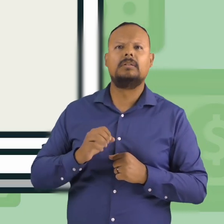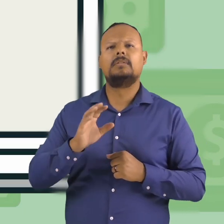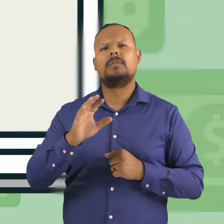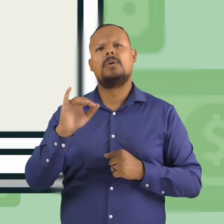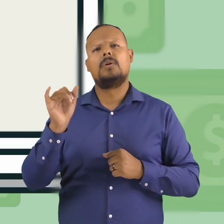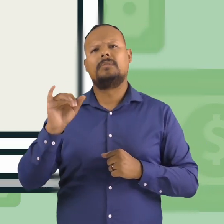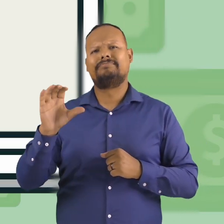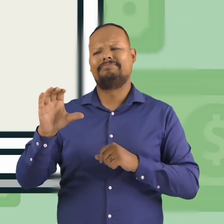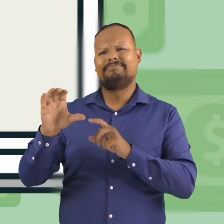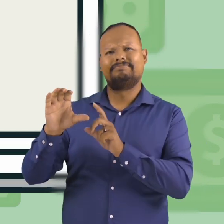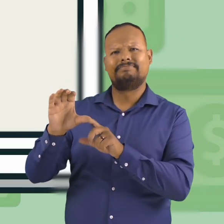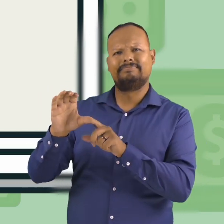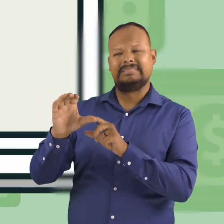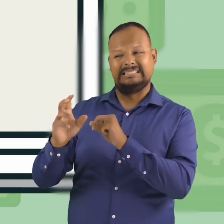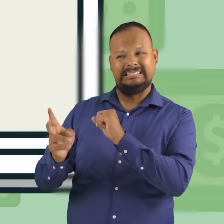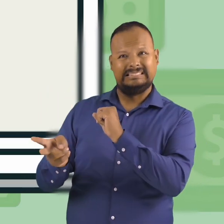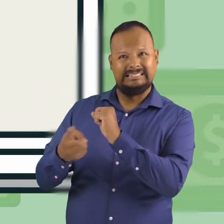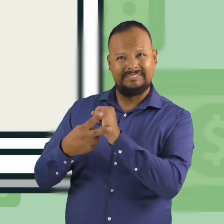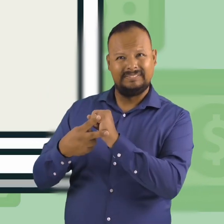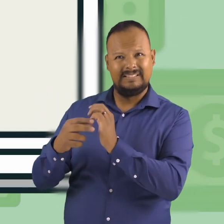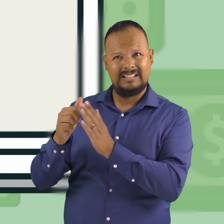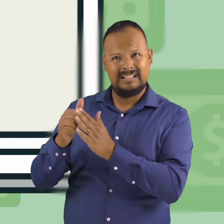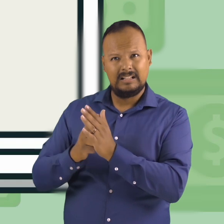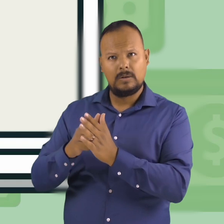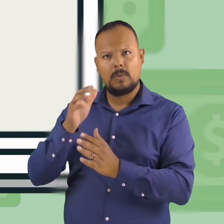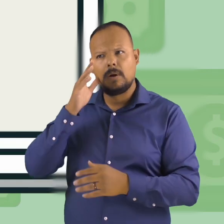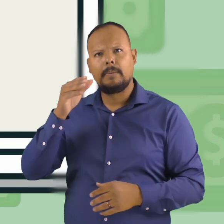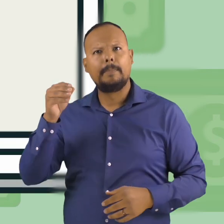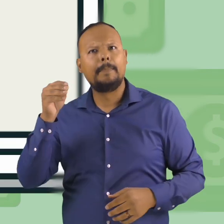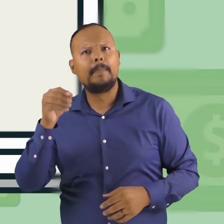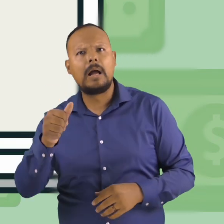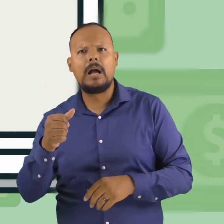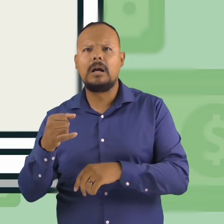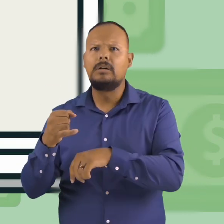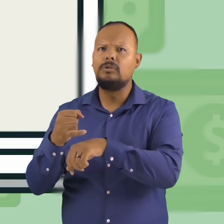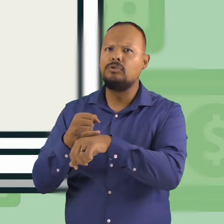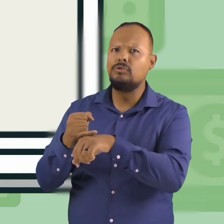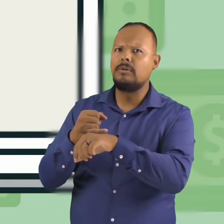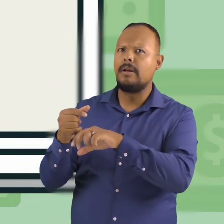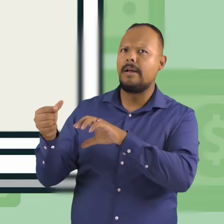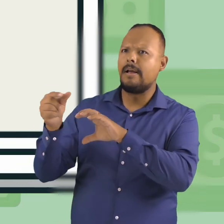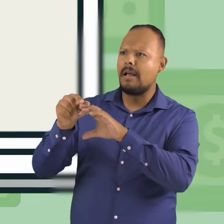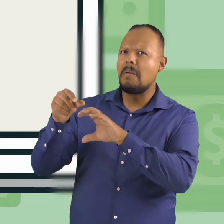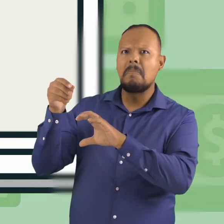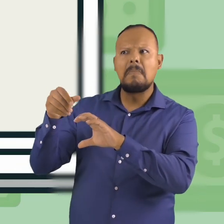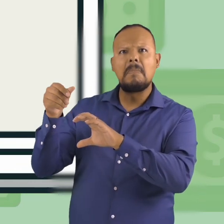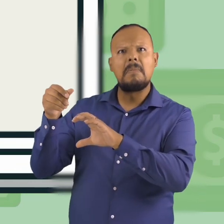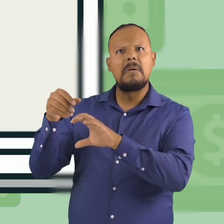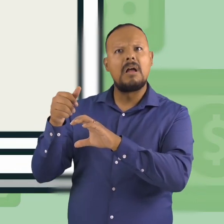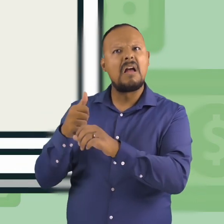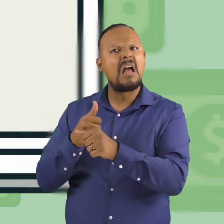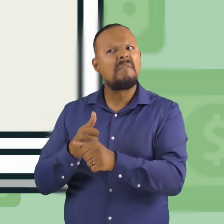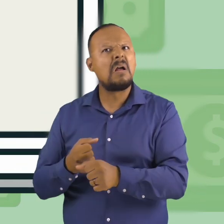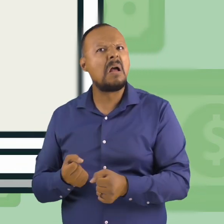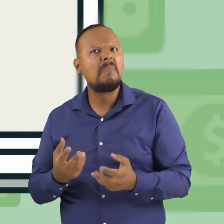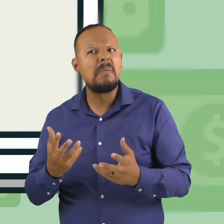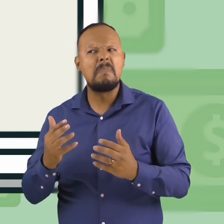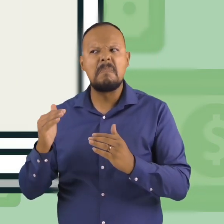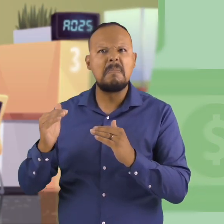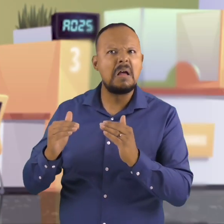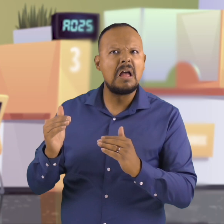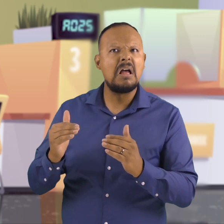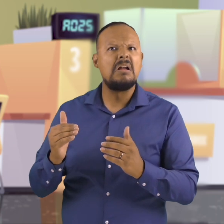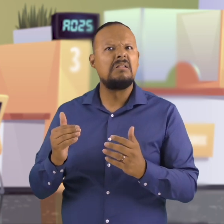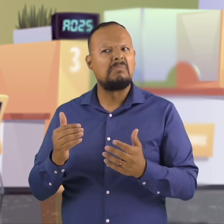you interest on your average balance or amount that is in the account. For example,